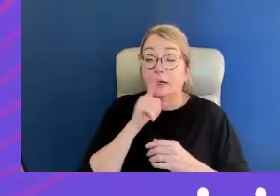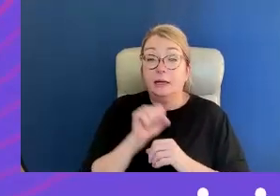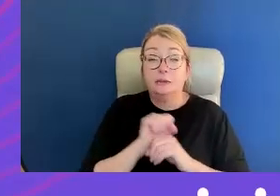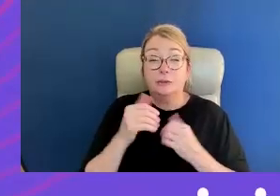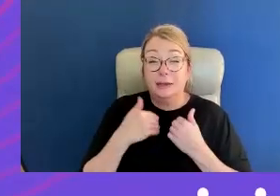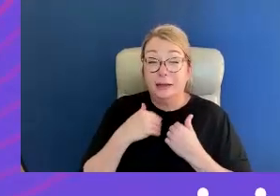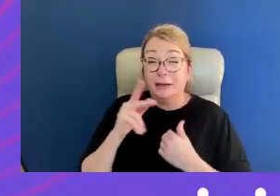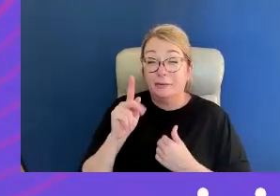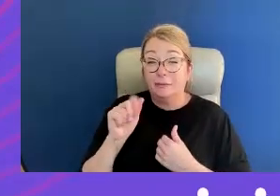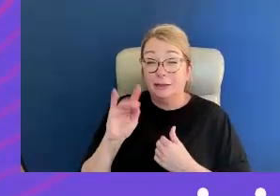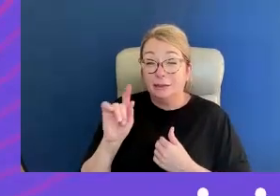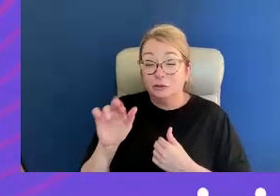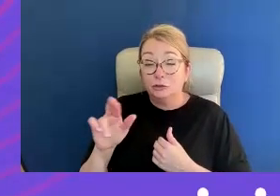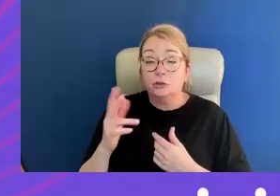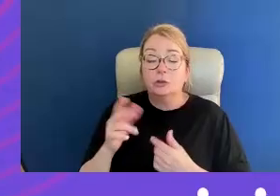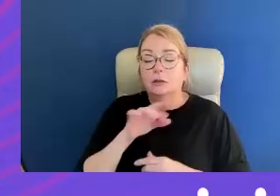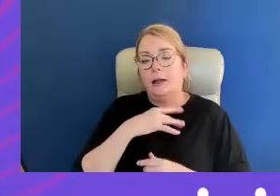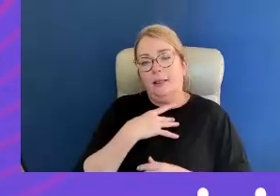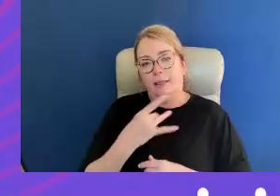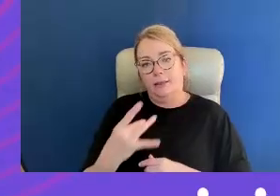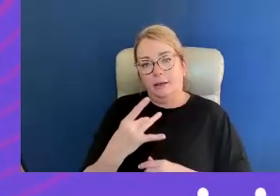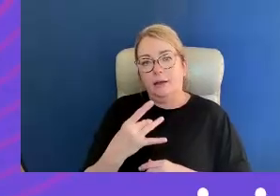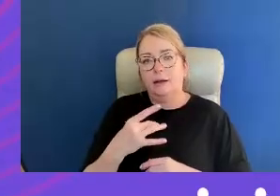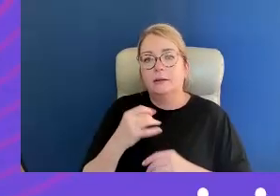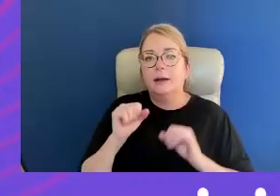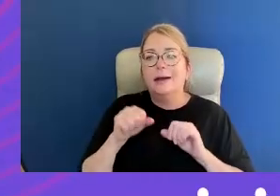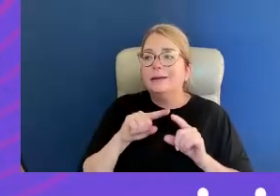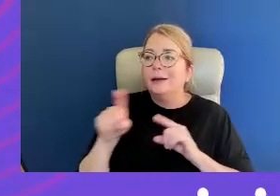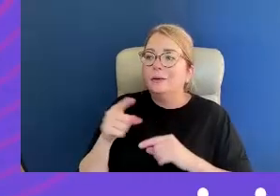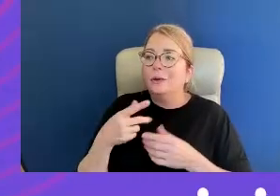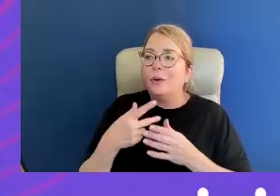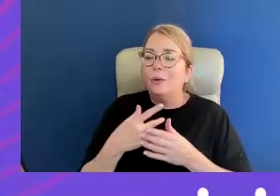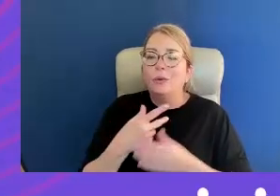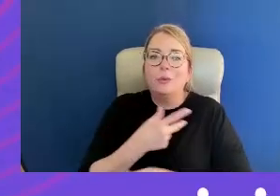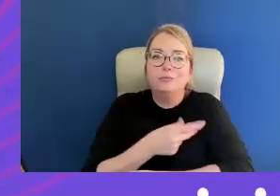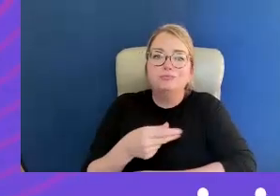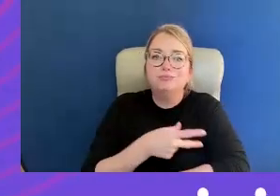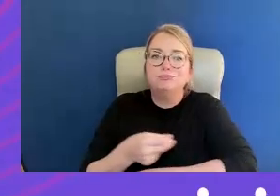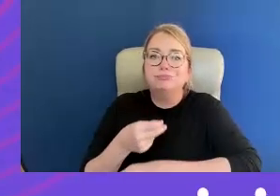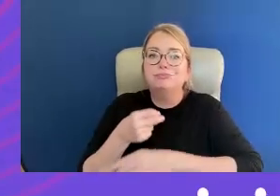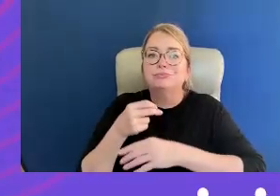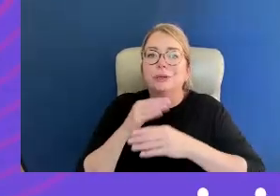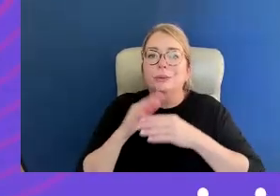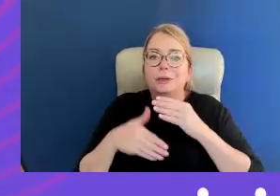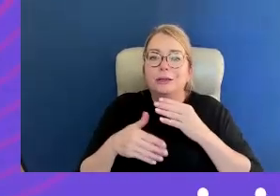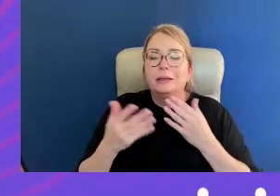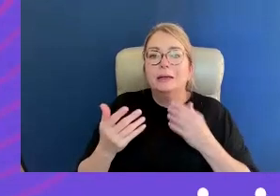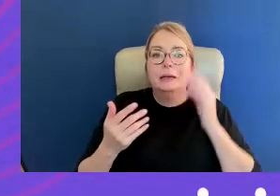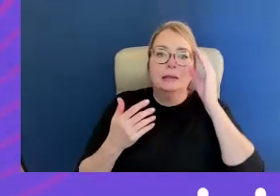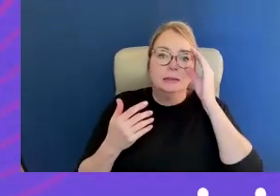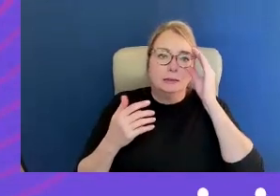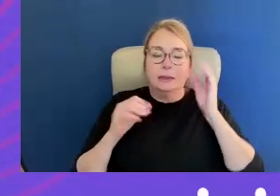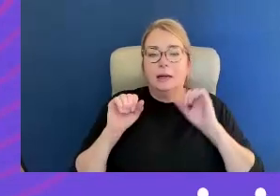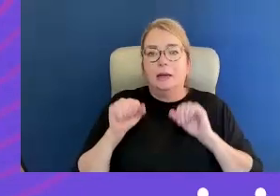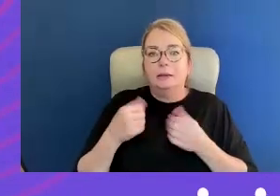I really like it because I could go for labs on the weekends. I can talk to my doctor after hours because I'm a normal 8 to 5 person. I